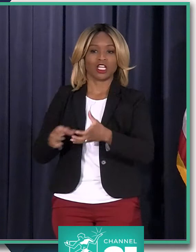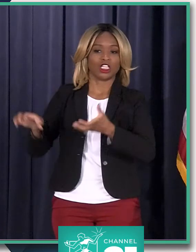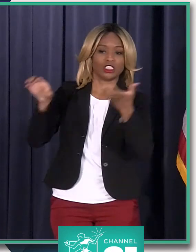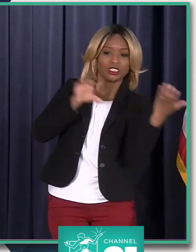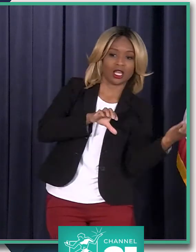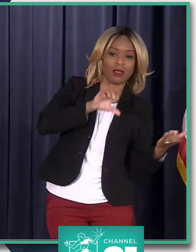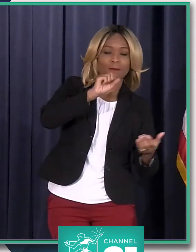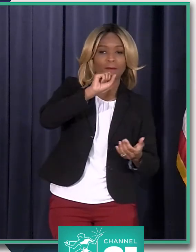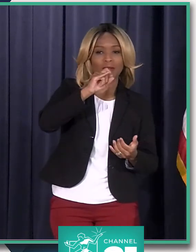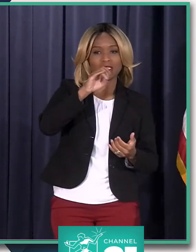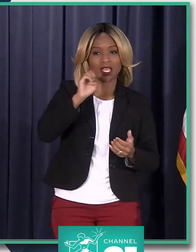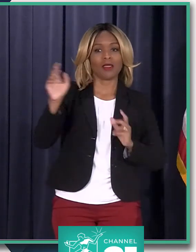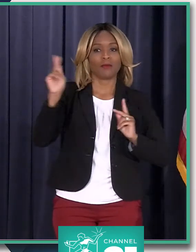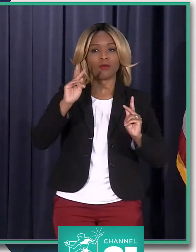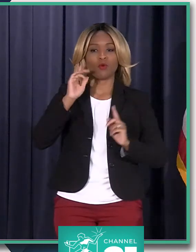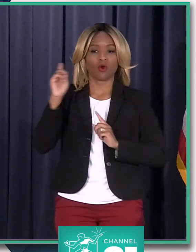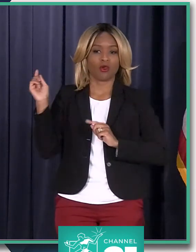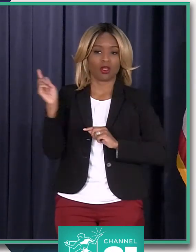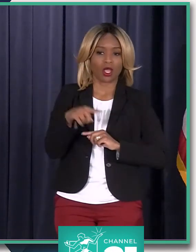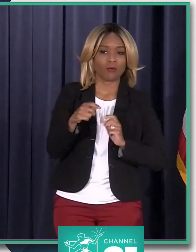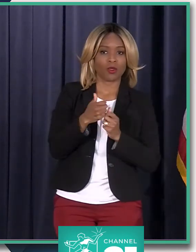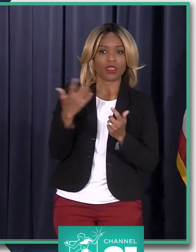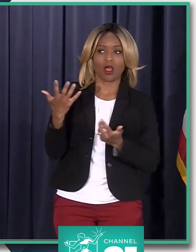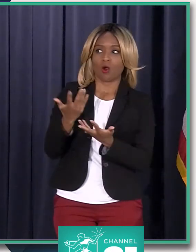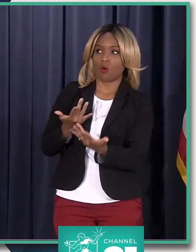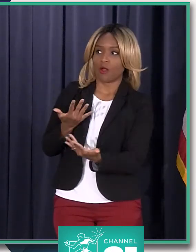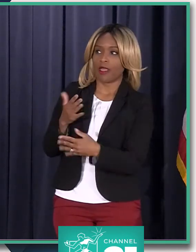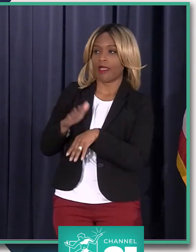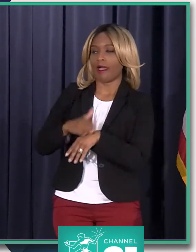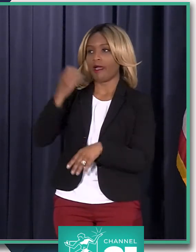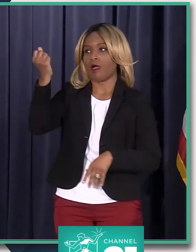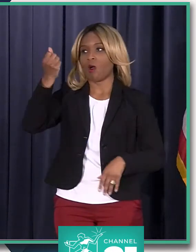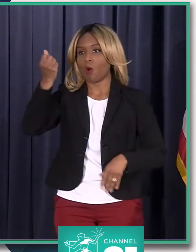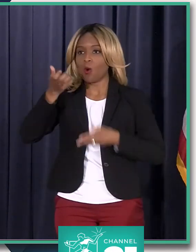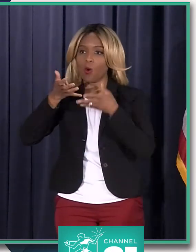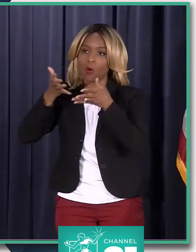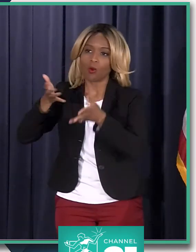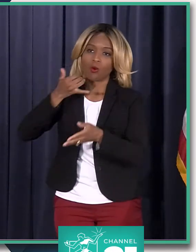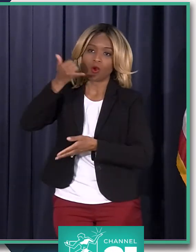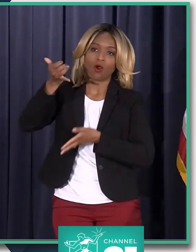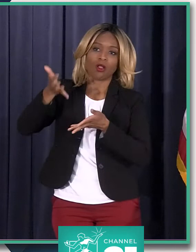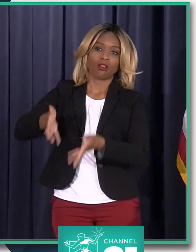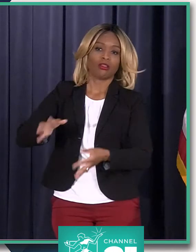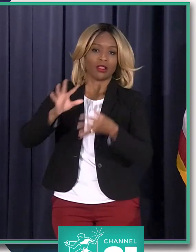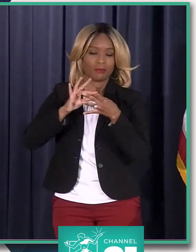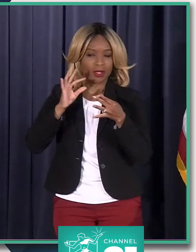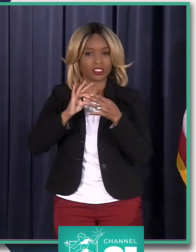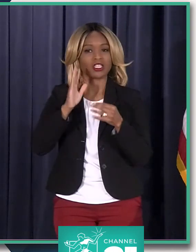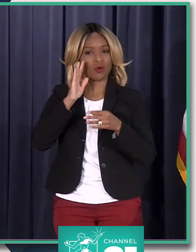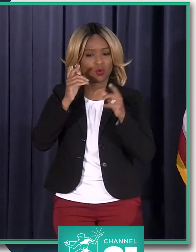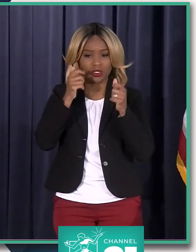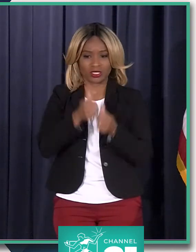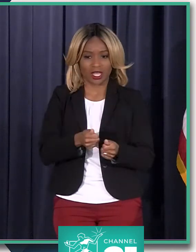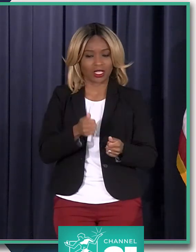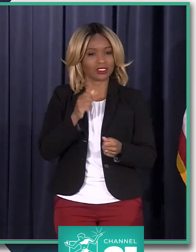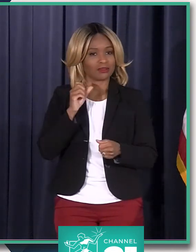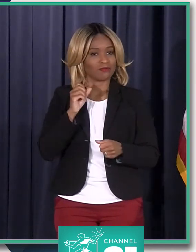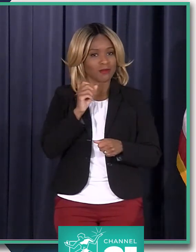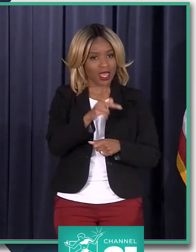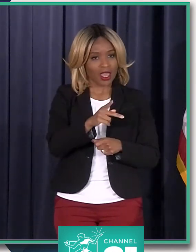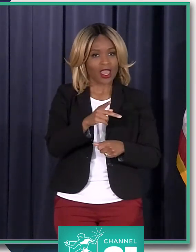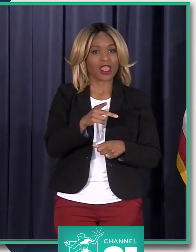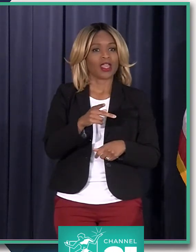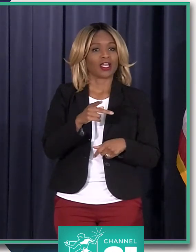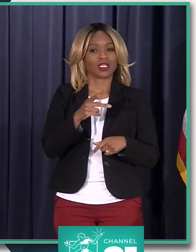the folks will come out and do it without you having to wait on hold and leave messages. They'll give you a text message back